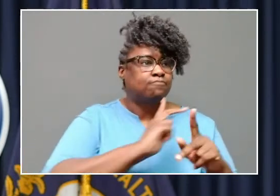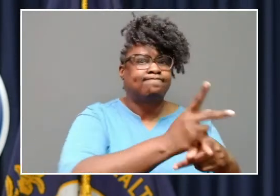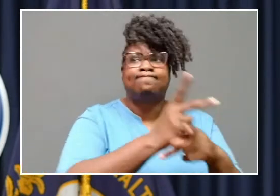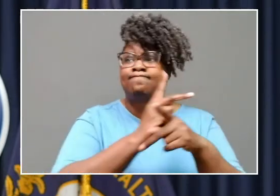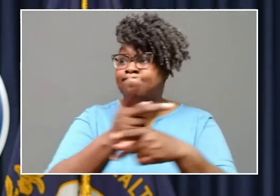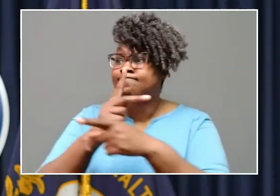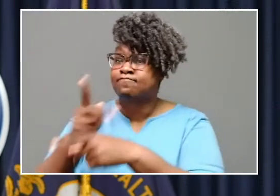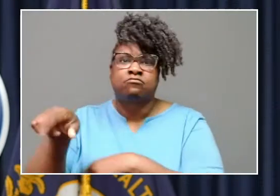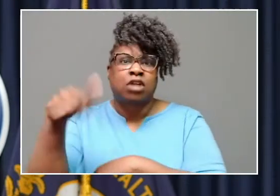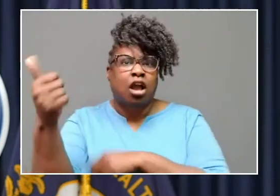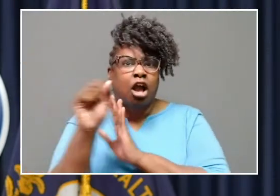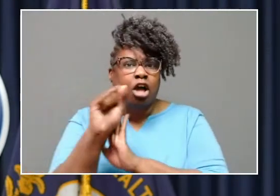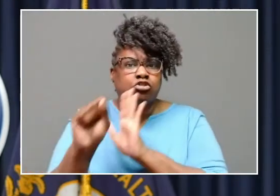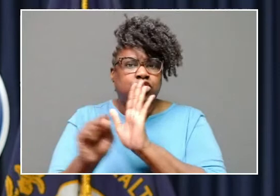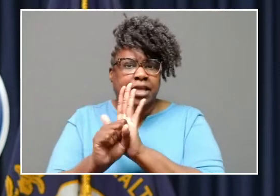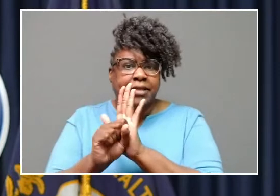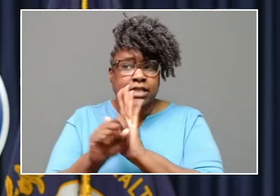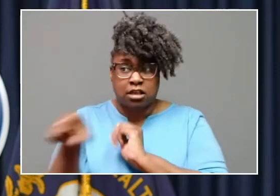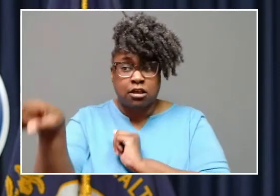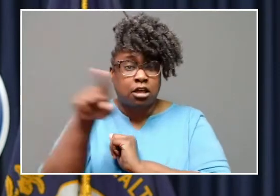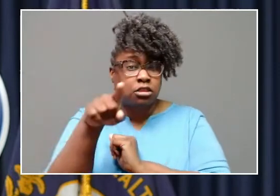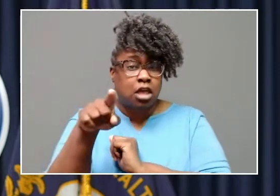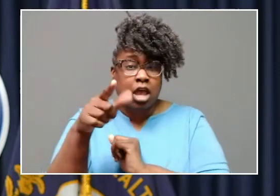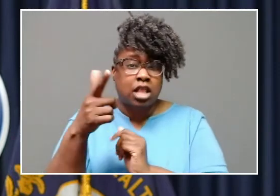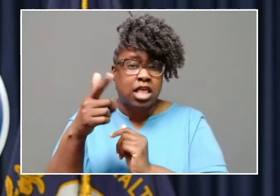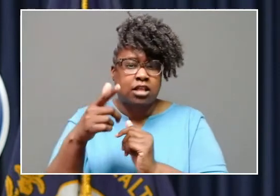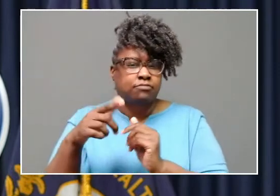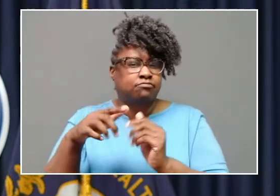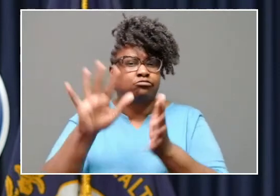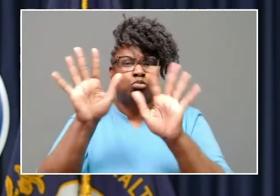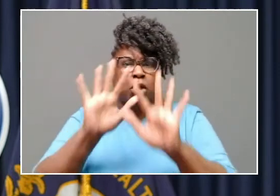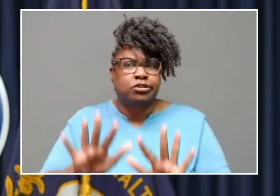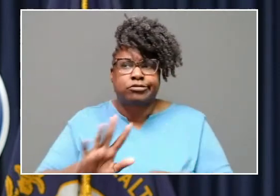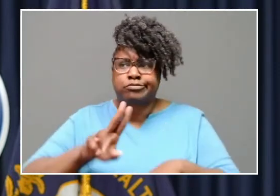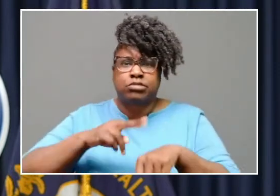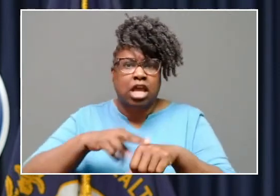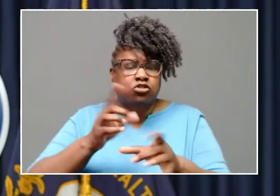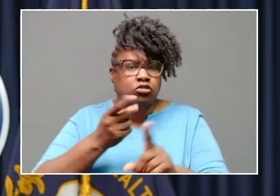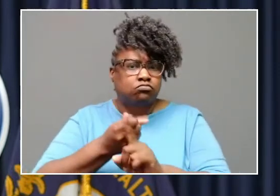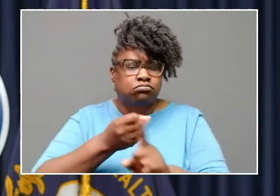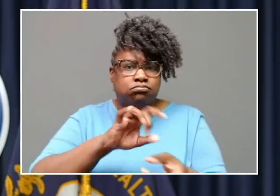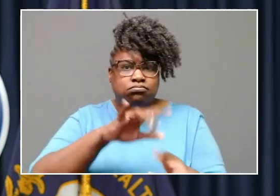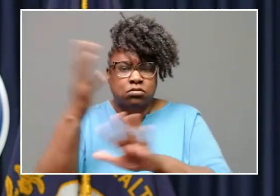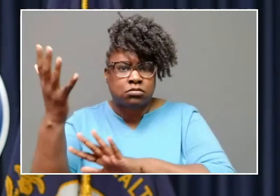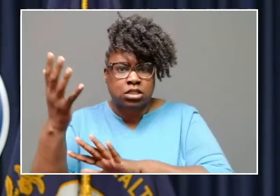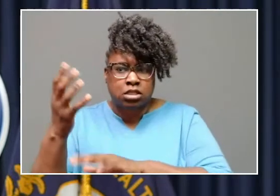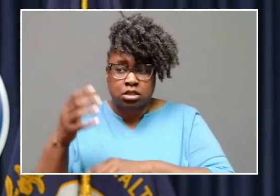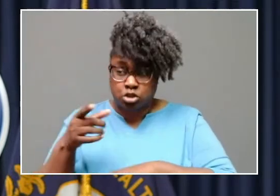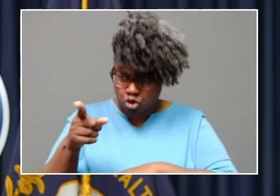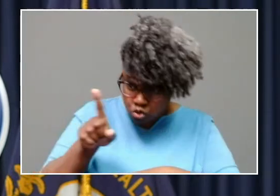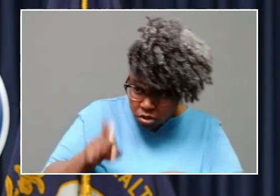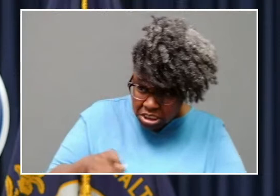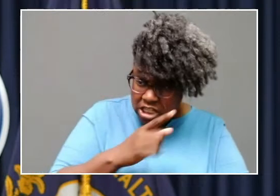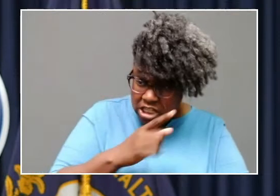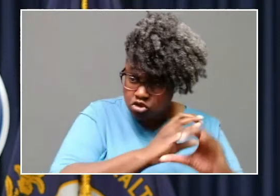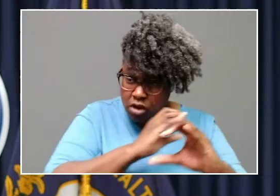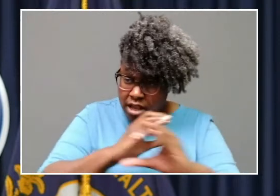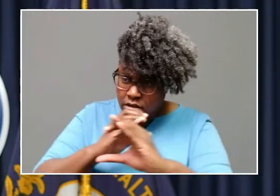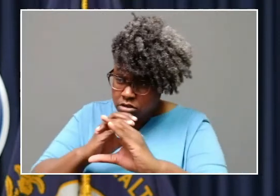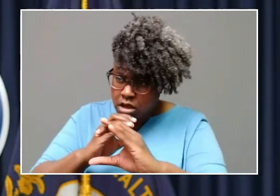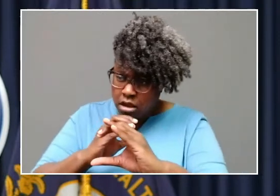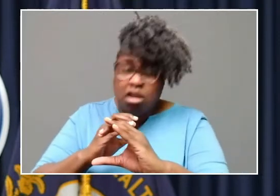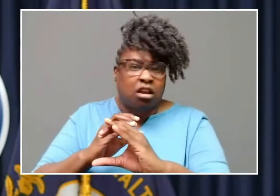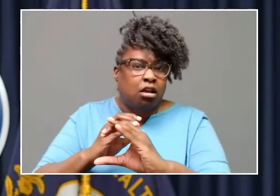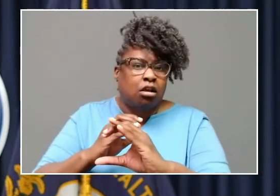natural disasters, so that just like Louisiana said, however many of these 200 you need, you come get them. We can do for every other